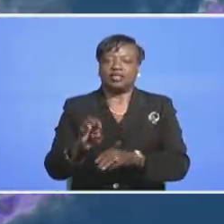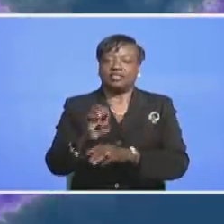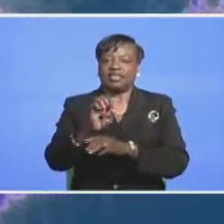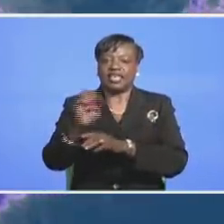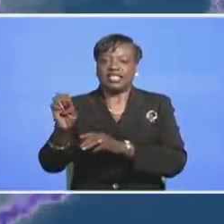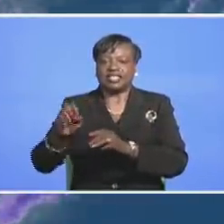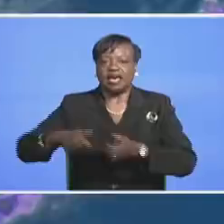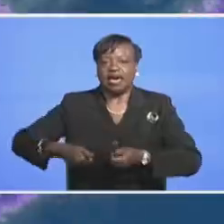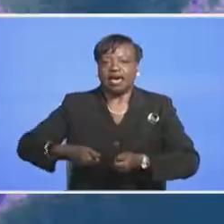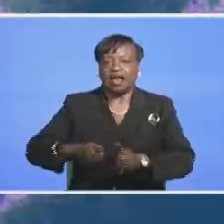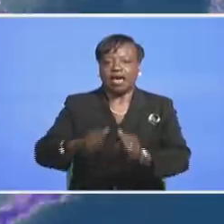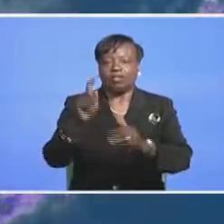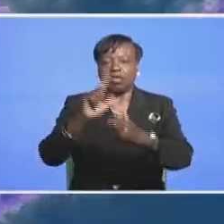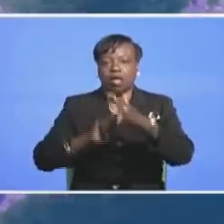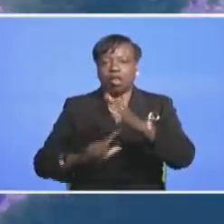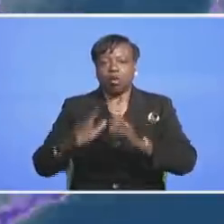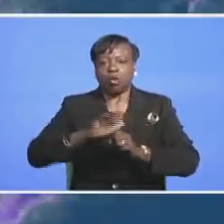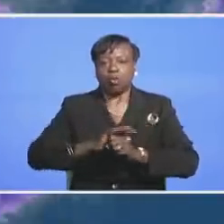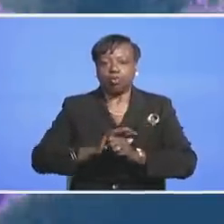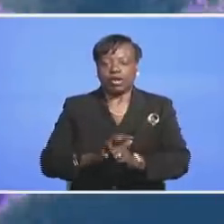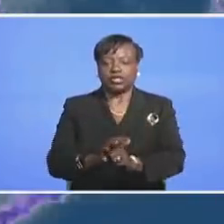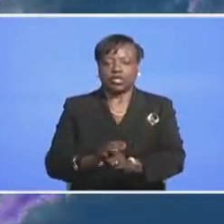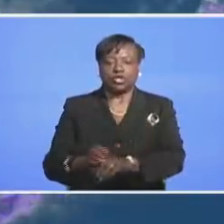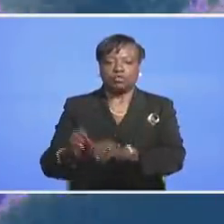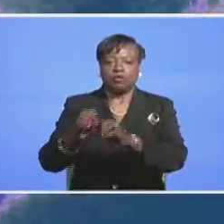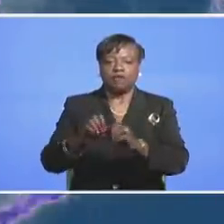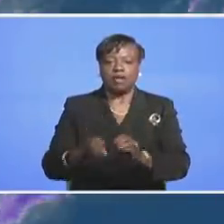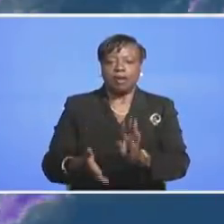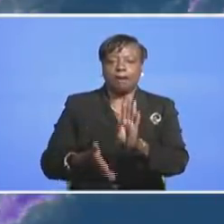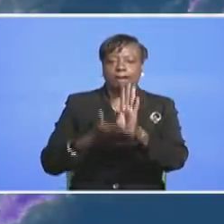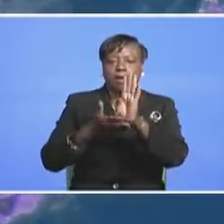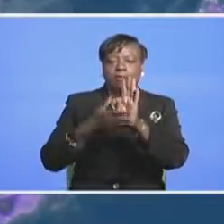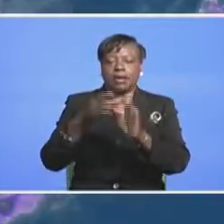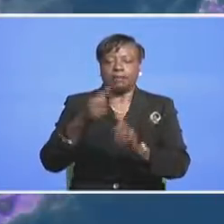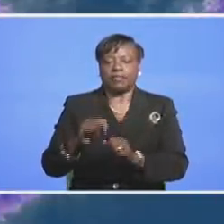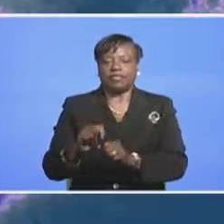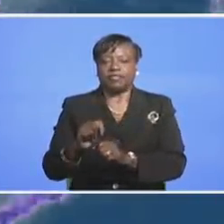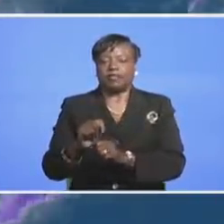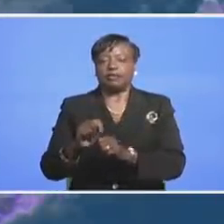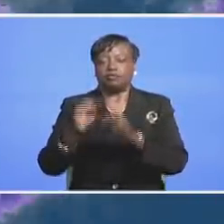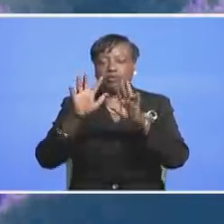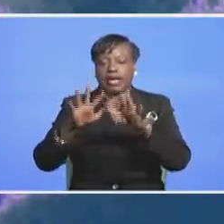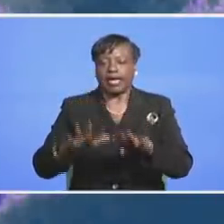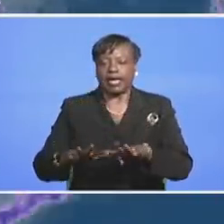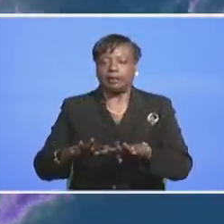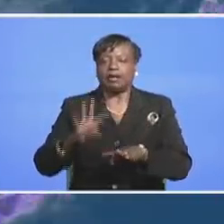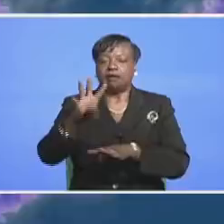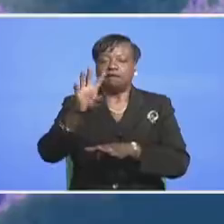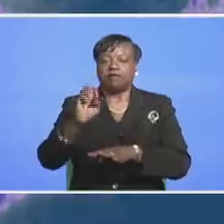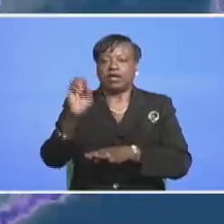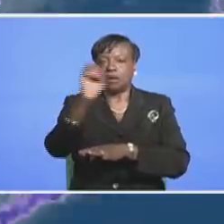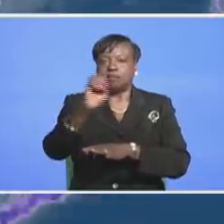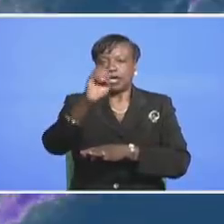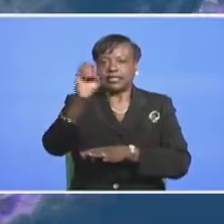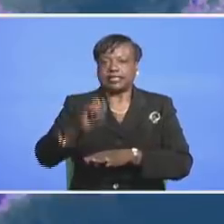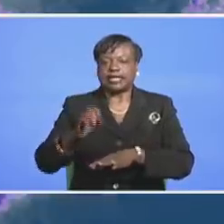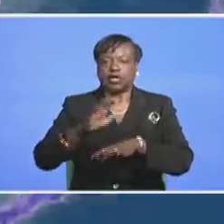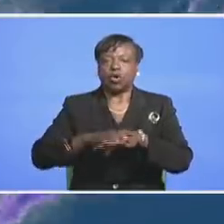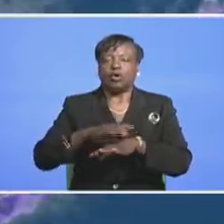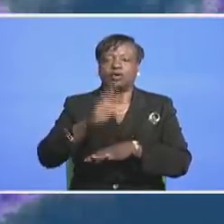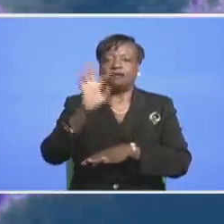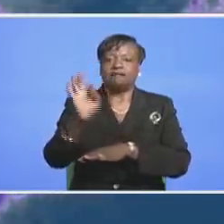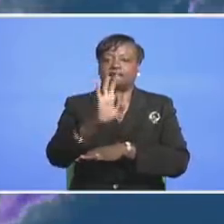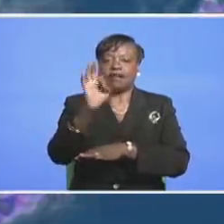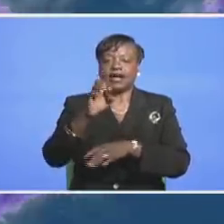to move northward uninhibited, and that will bump up the rain probability about 40% either on Friday or Saturday. But outside